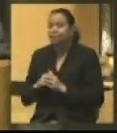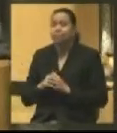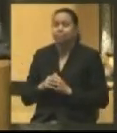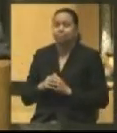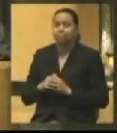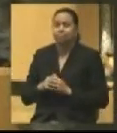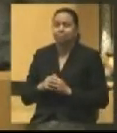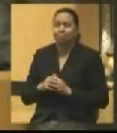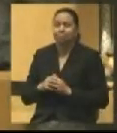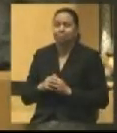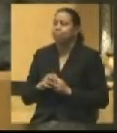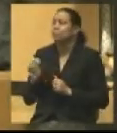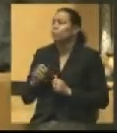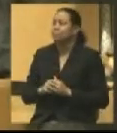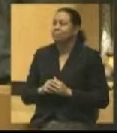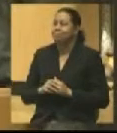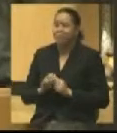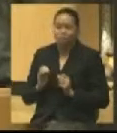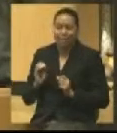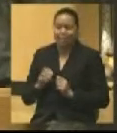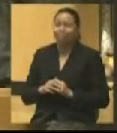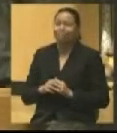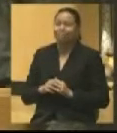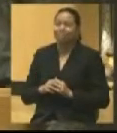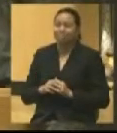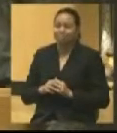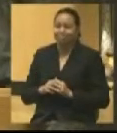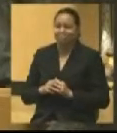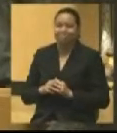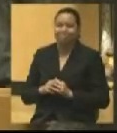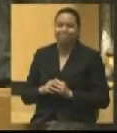opinion? No, I don't have an opinion.